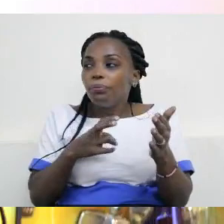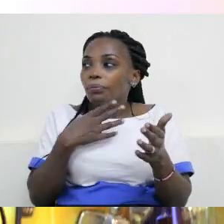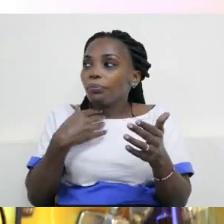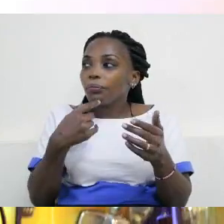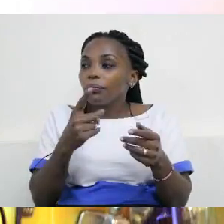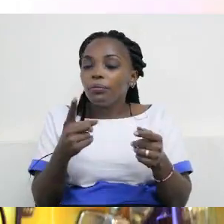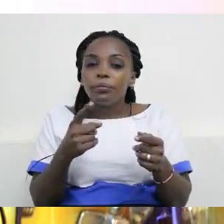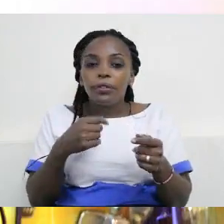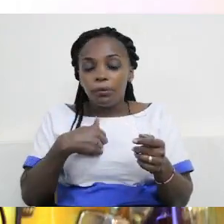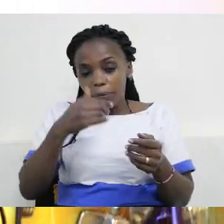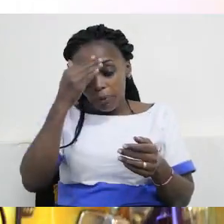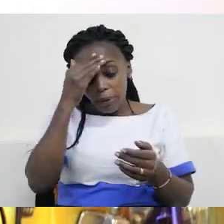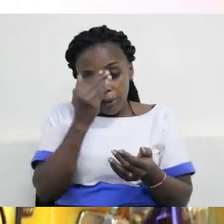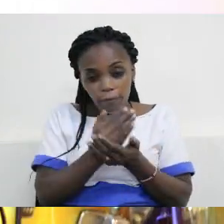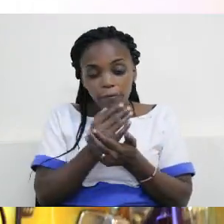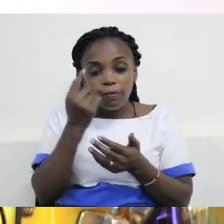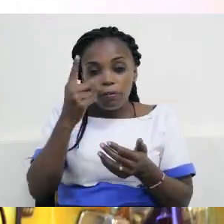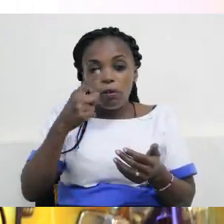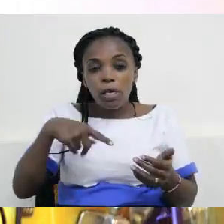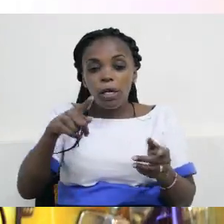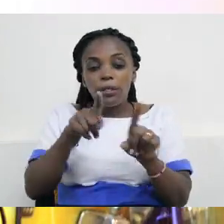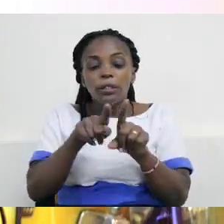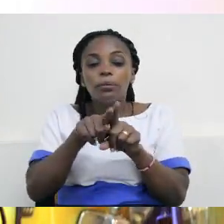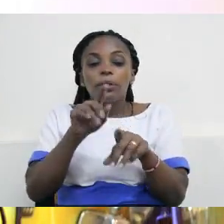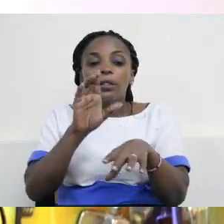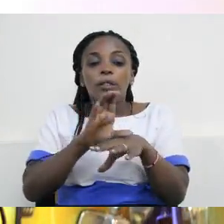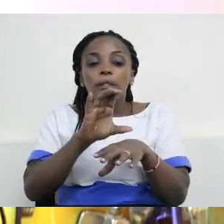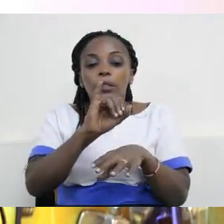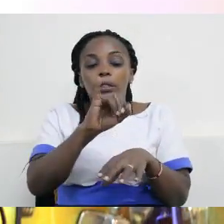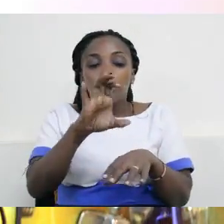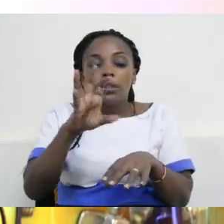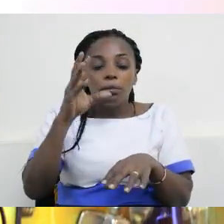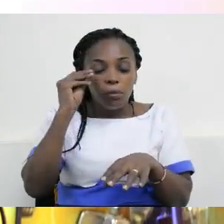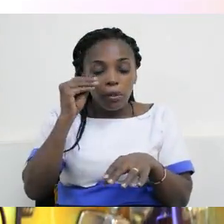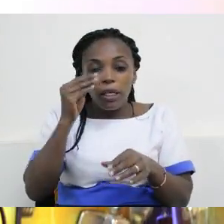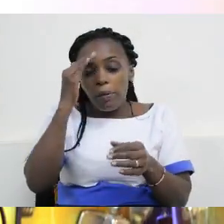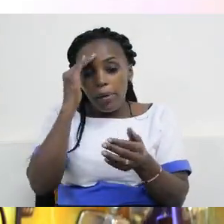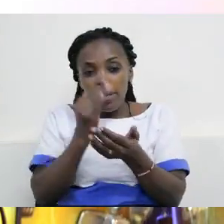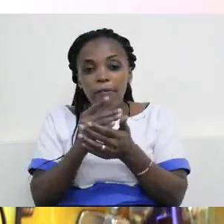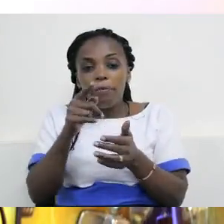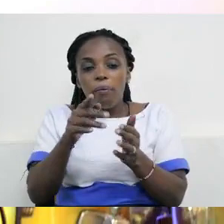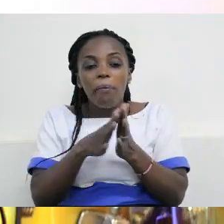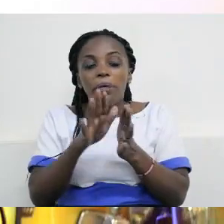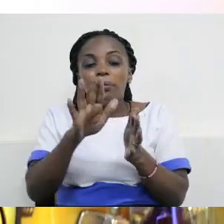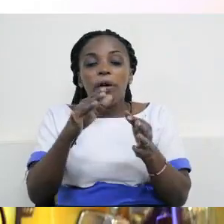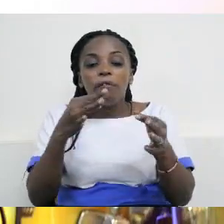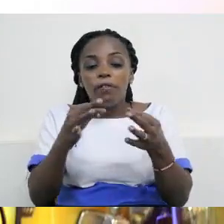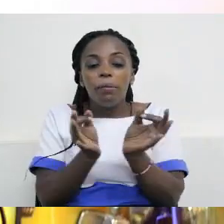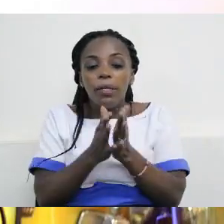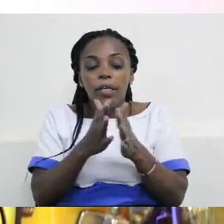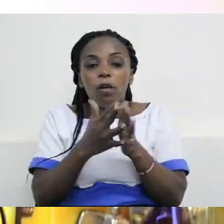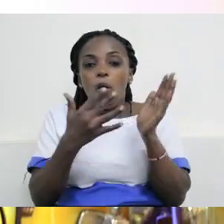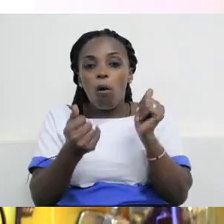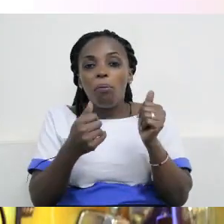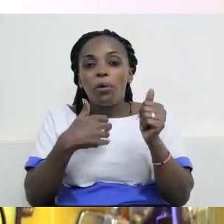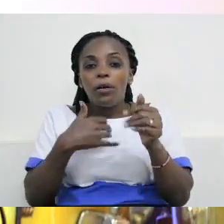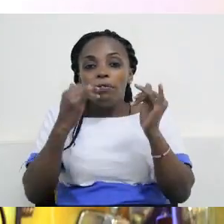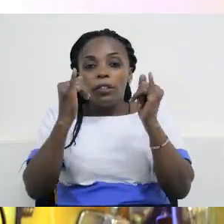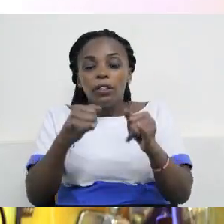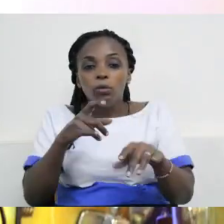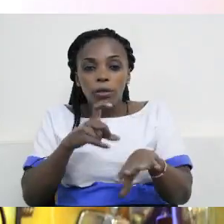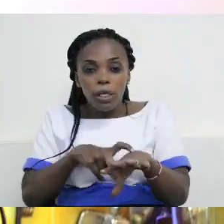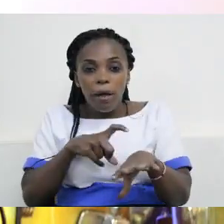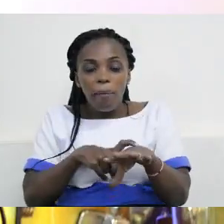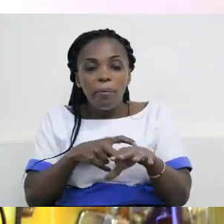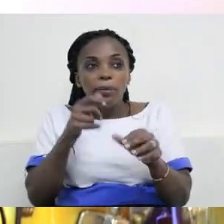this. I believe for us as a church in ICC Mombasa, I believe for you and your family and your home that there is a new season that